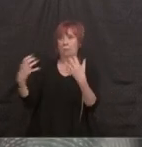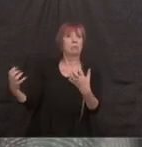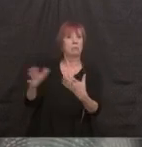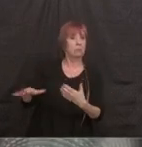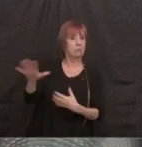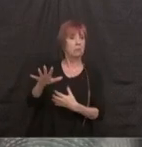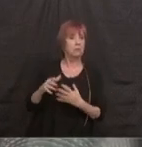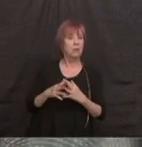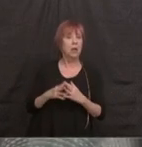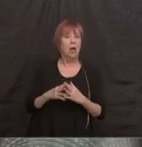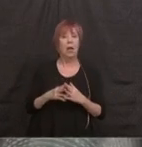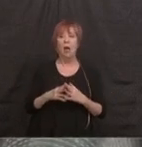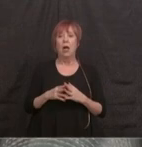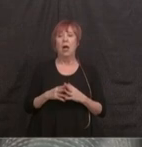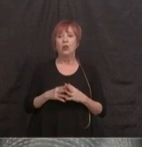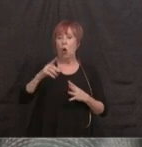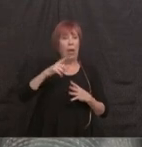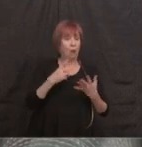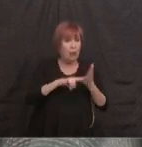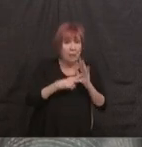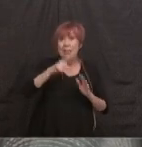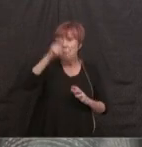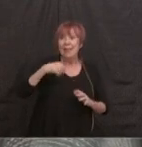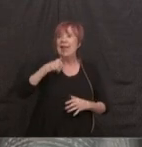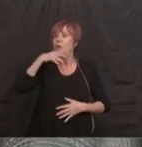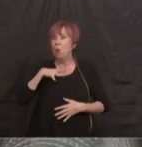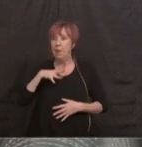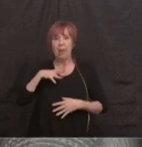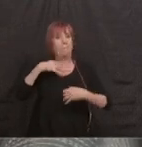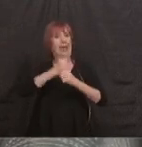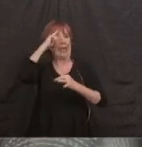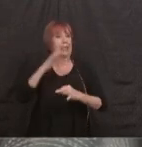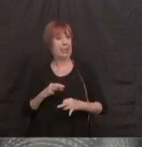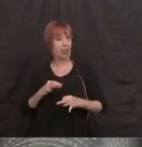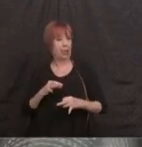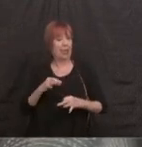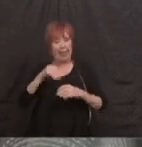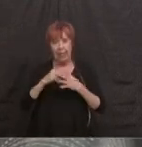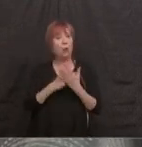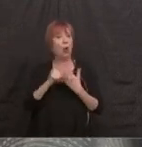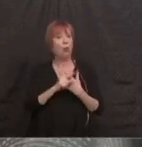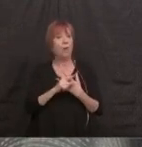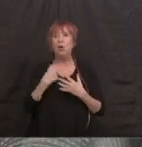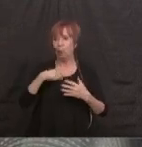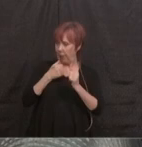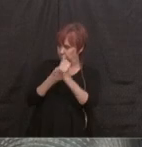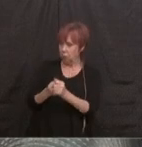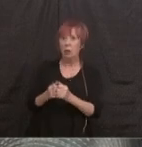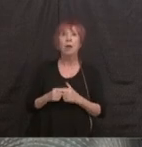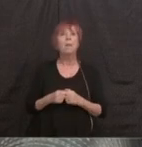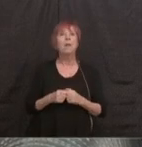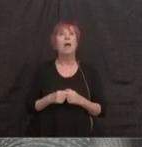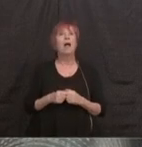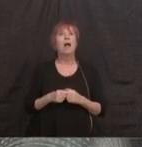need to have those folks in making decisions on programming. And so we walk that walk. And so that's in the U.S. Well, what about